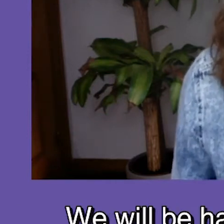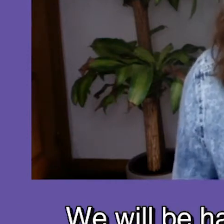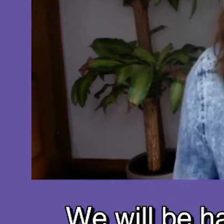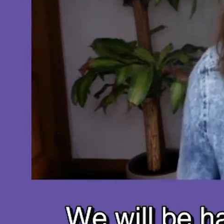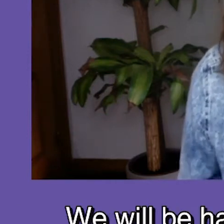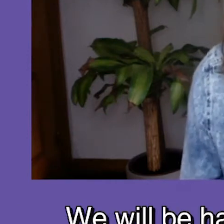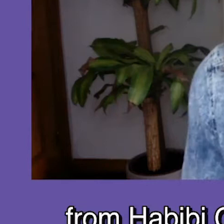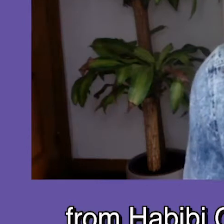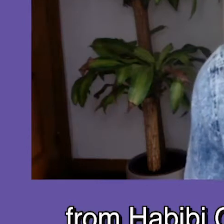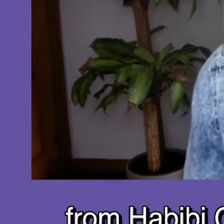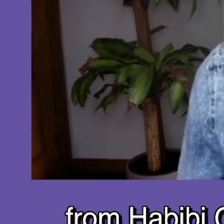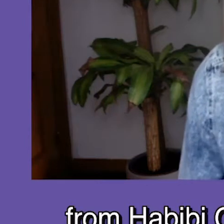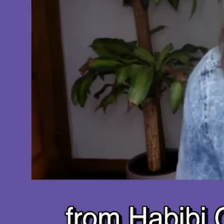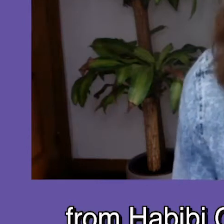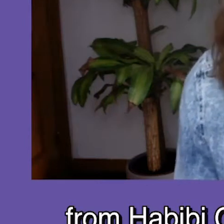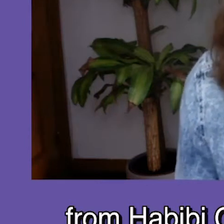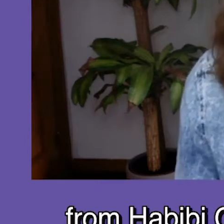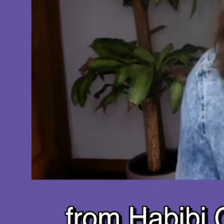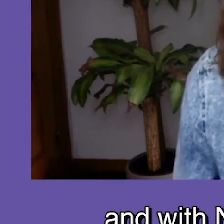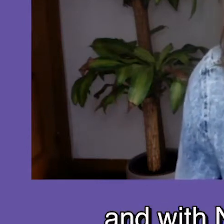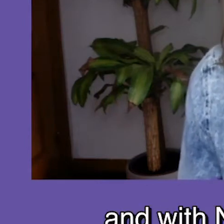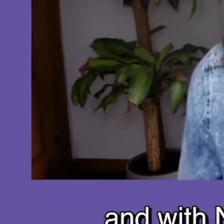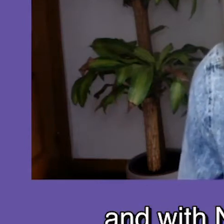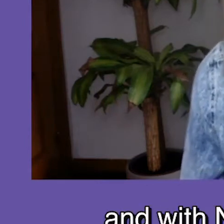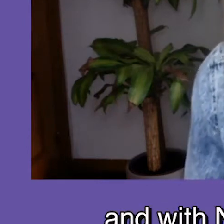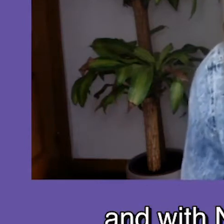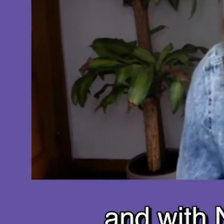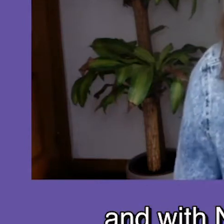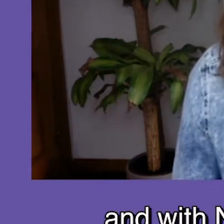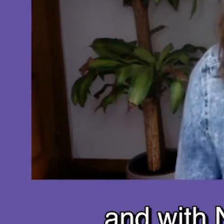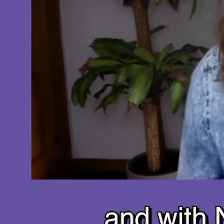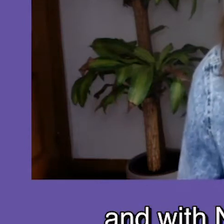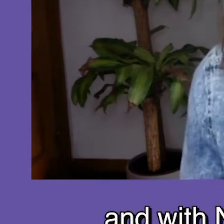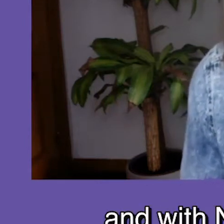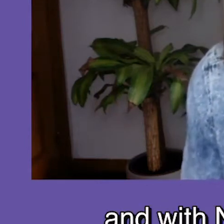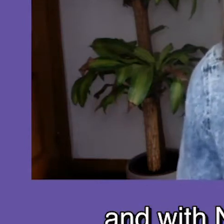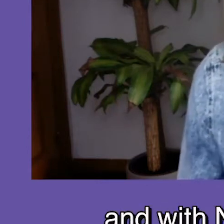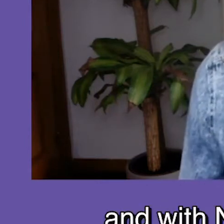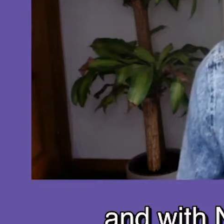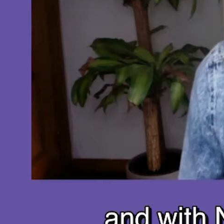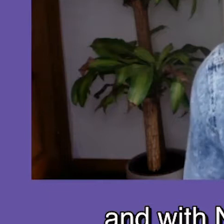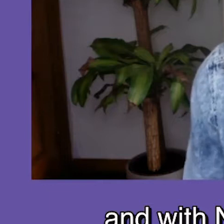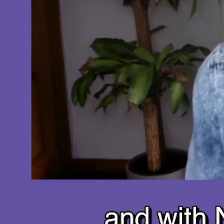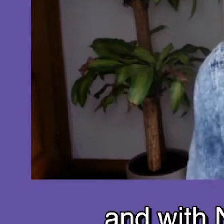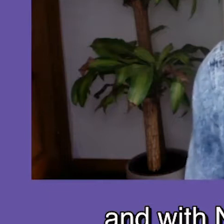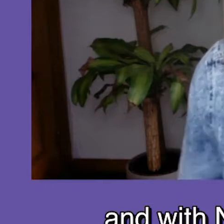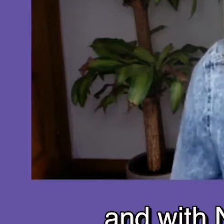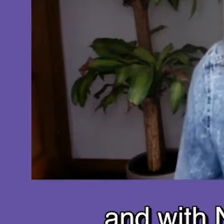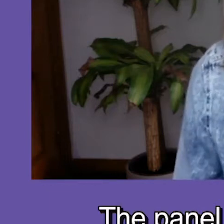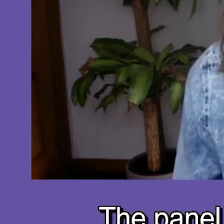having a chat with Womxn Fest from Habibi Collective and Queer Men at Online Festival, and with Naomi Bennett from